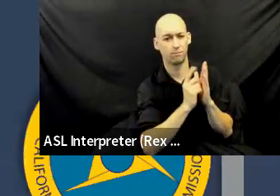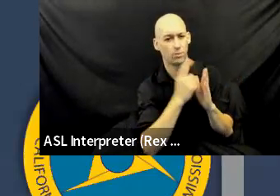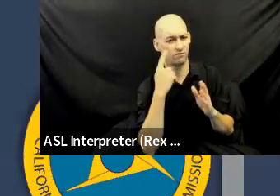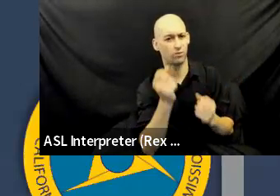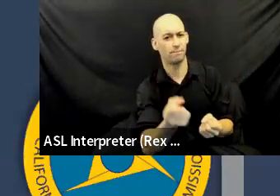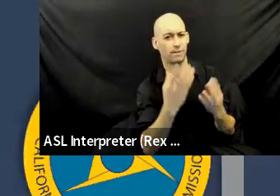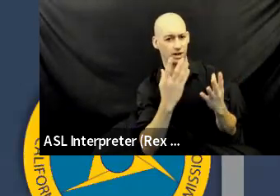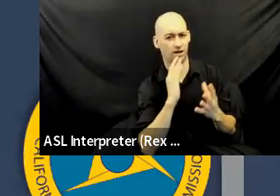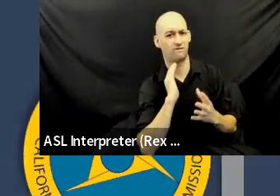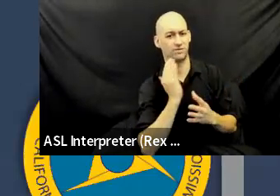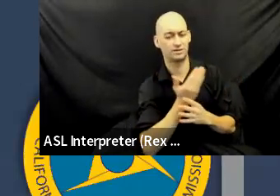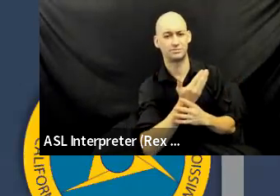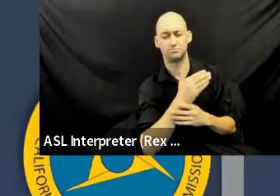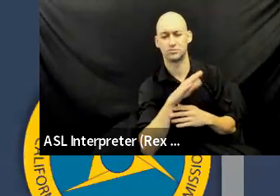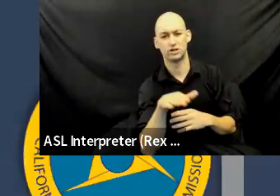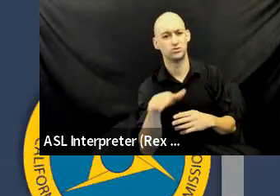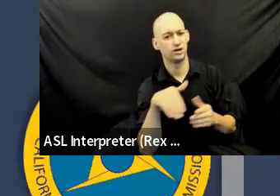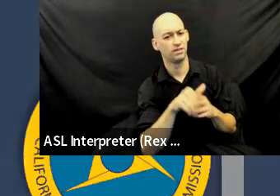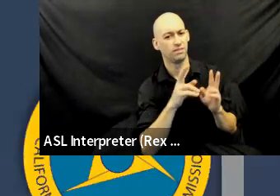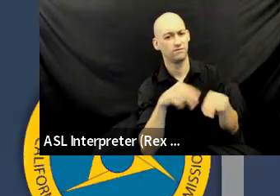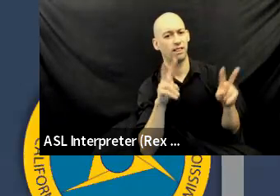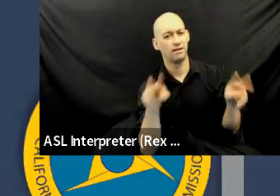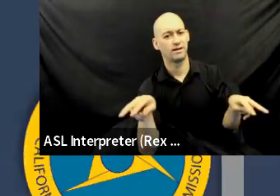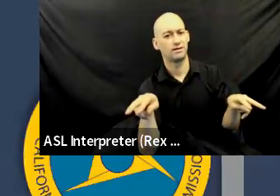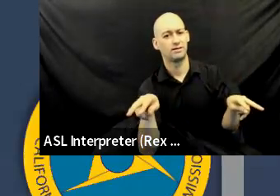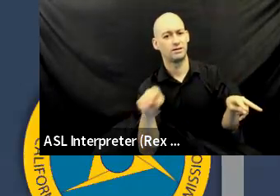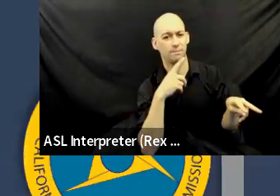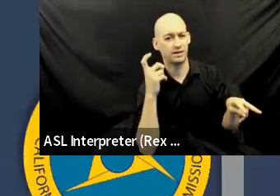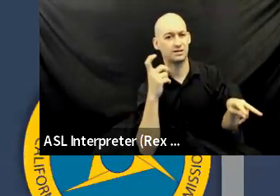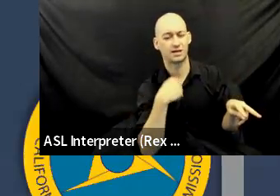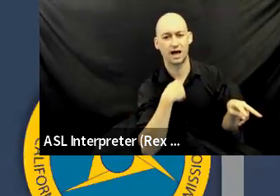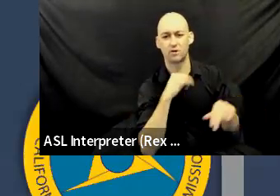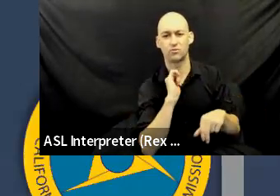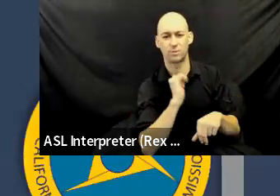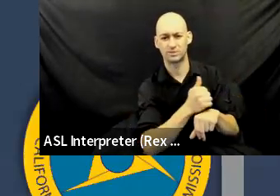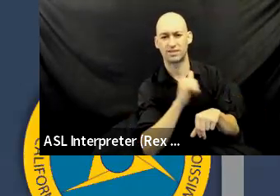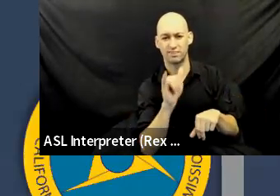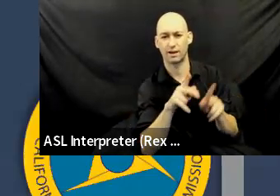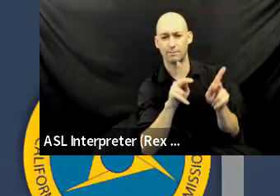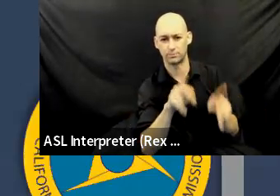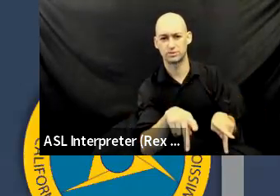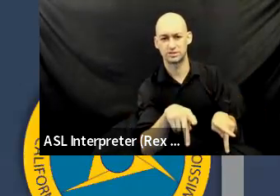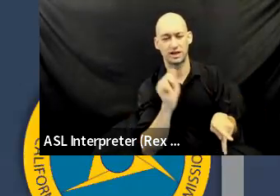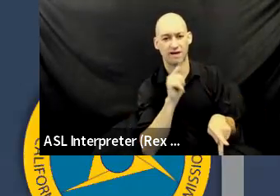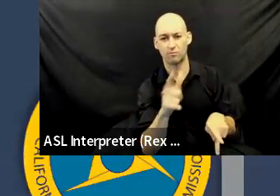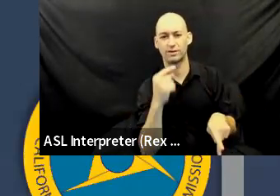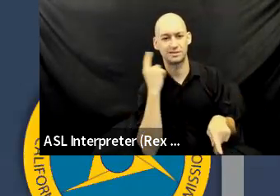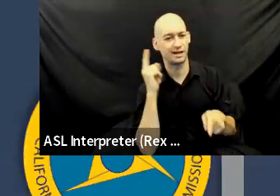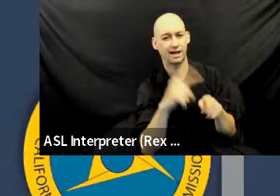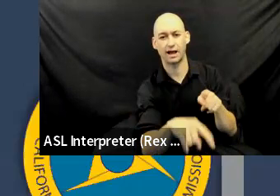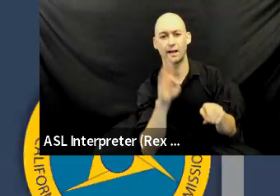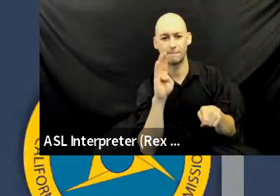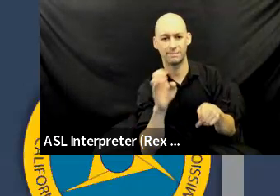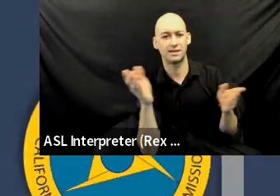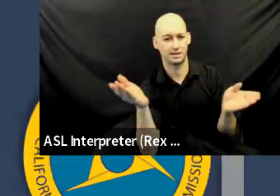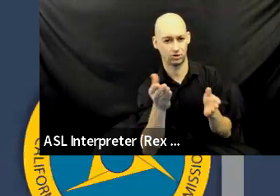of our children in the Valley, because I represent that person that everyone said could not be here.